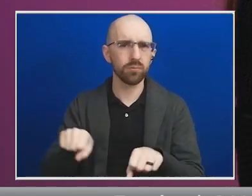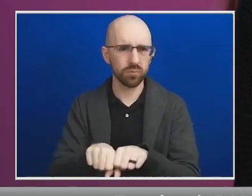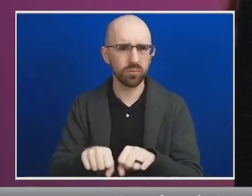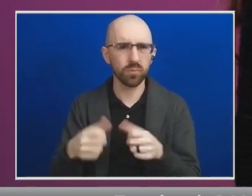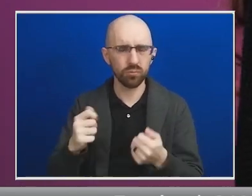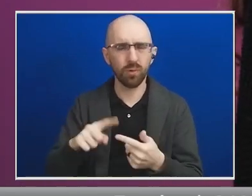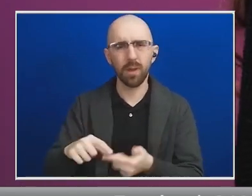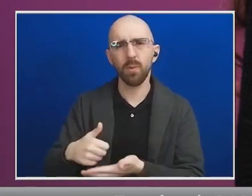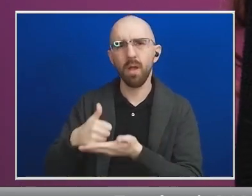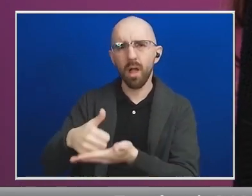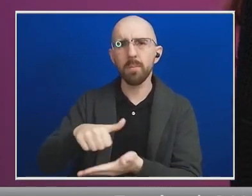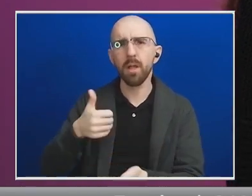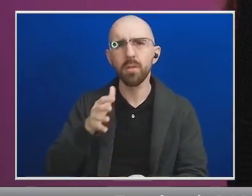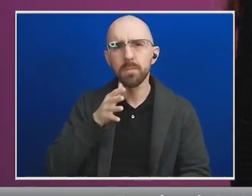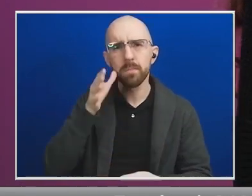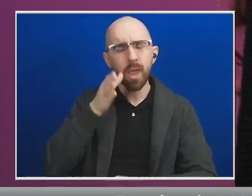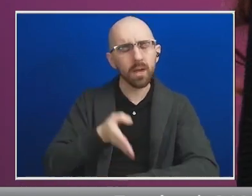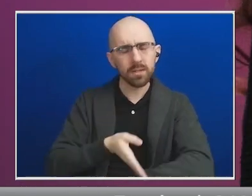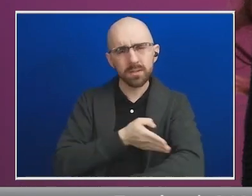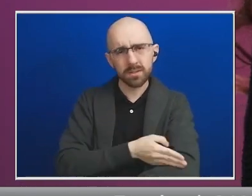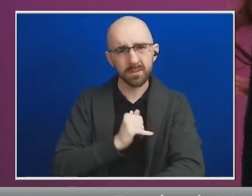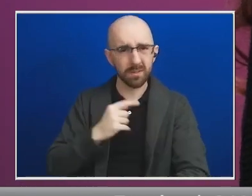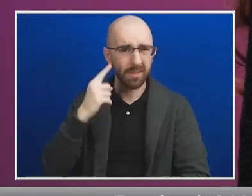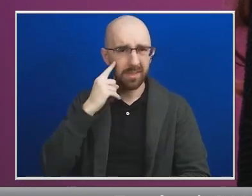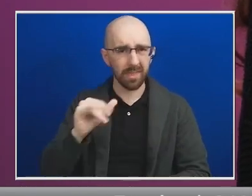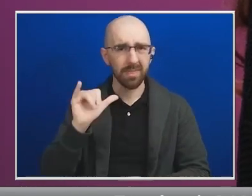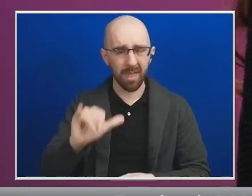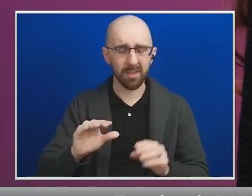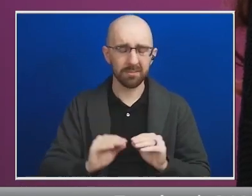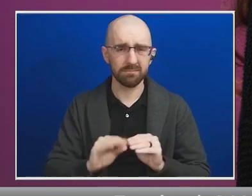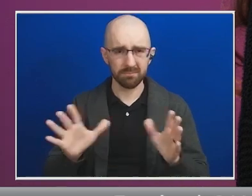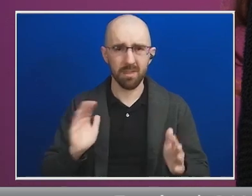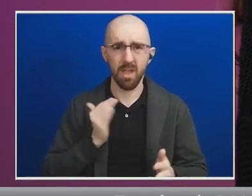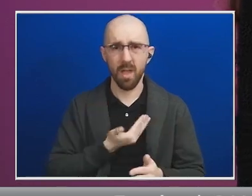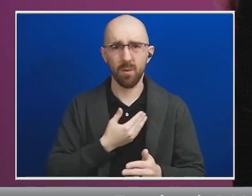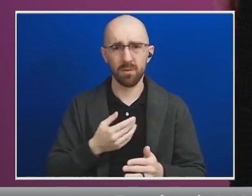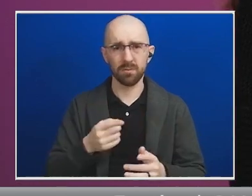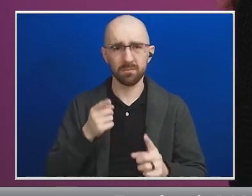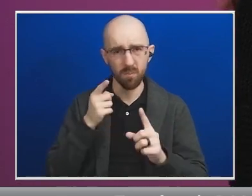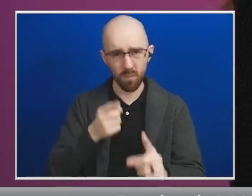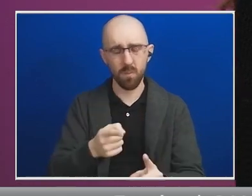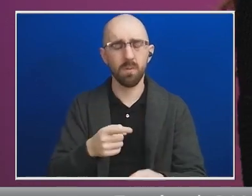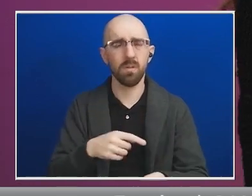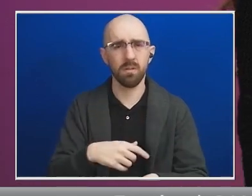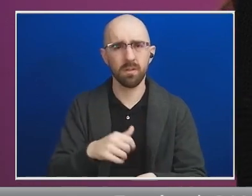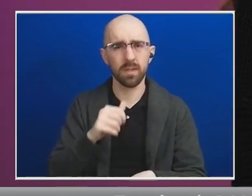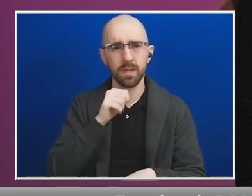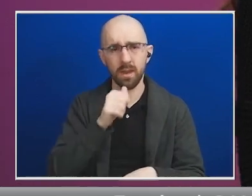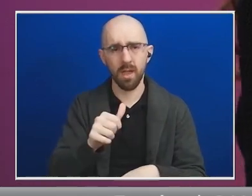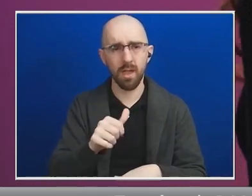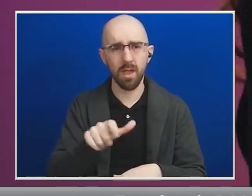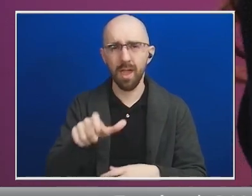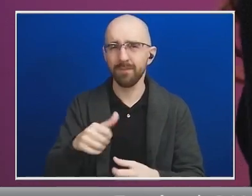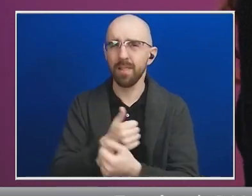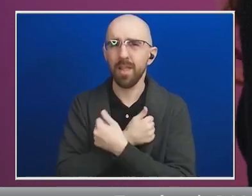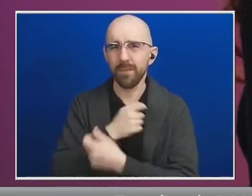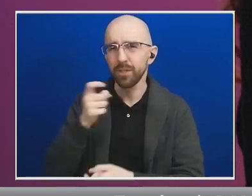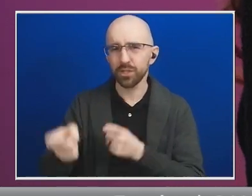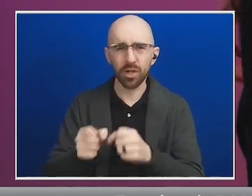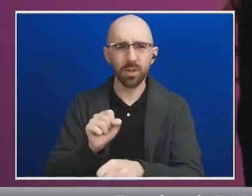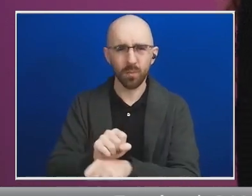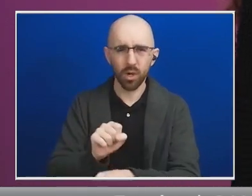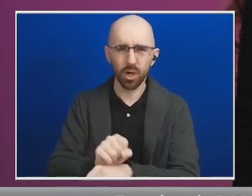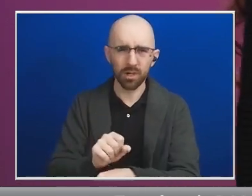And so I think that is obviously our mission and our goal. Is it's not, you have to love charity work to do, because you're